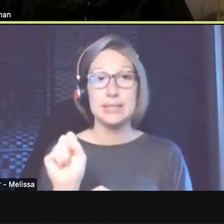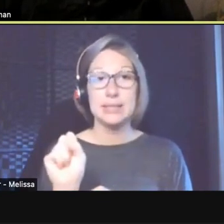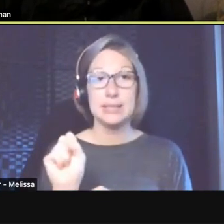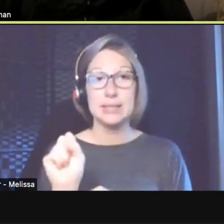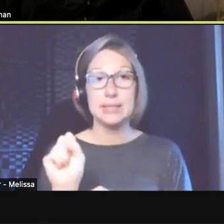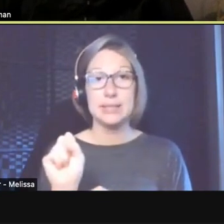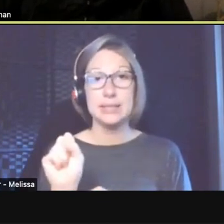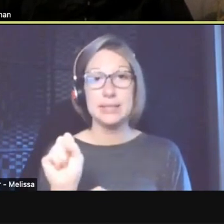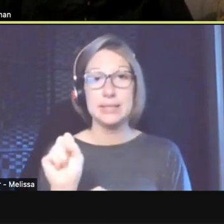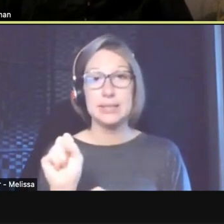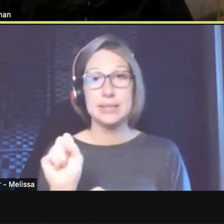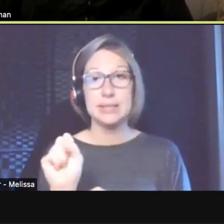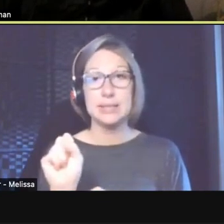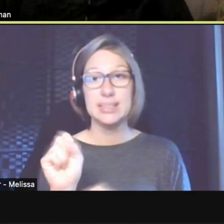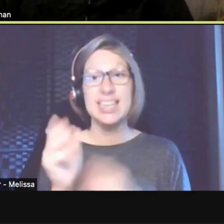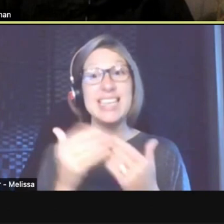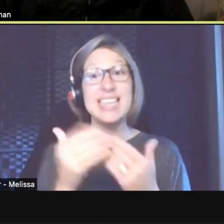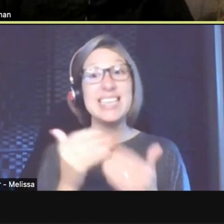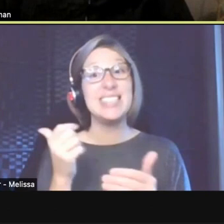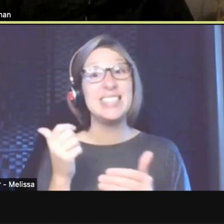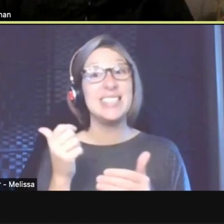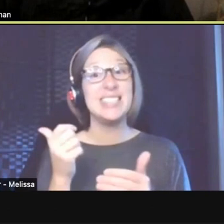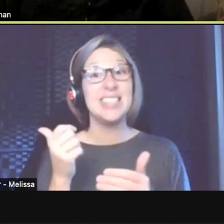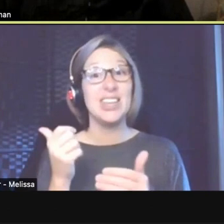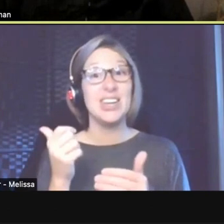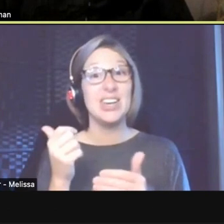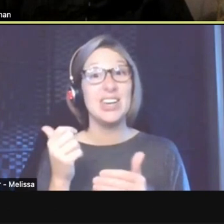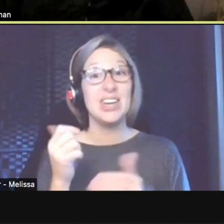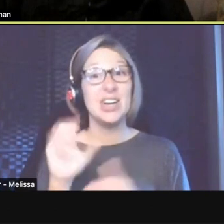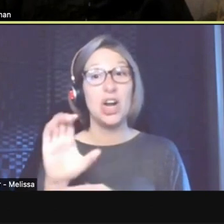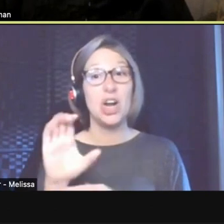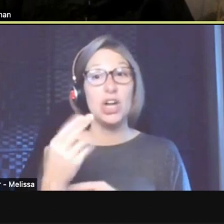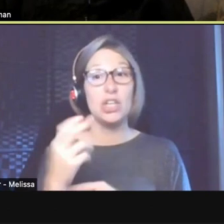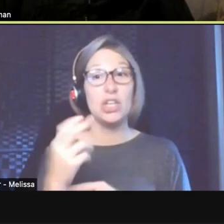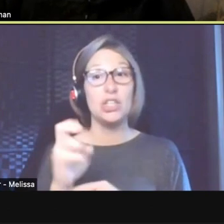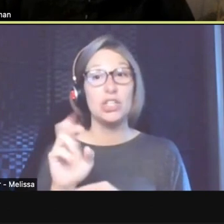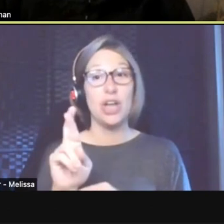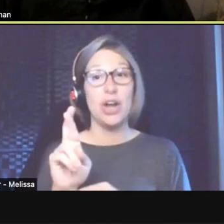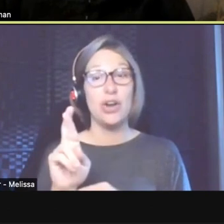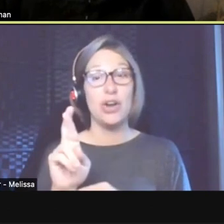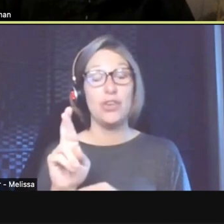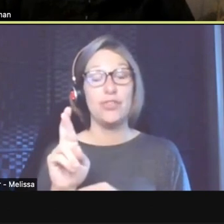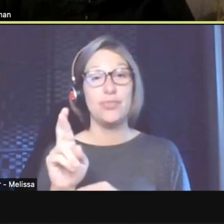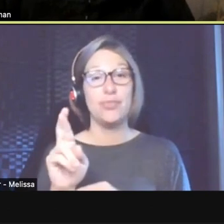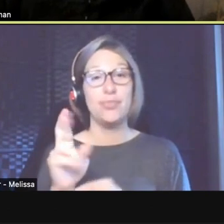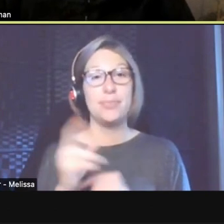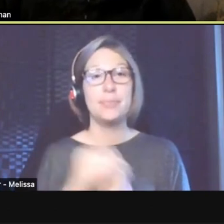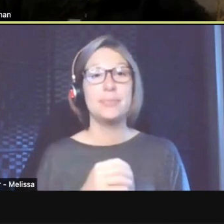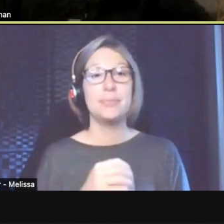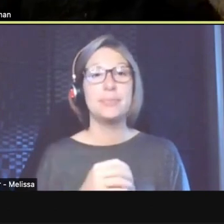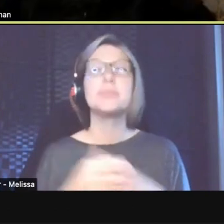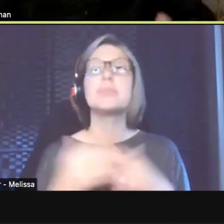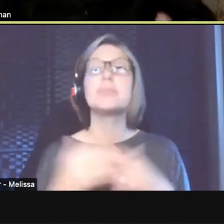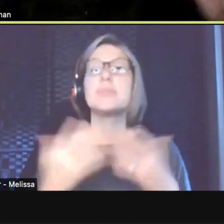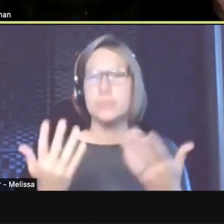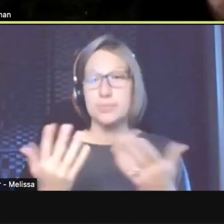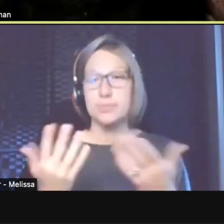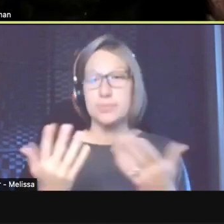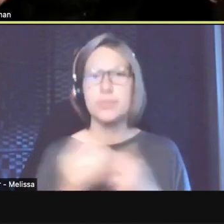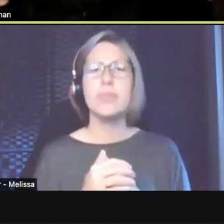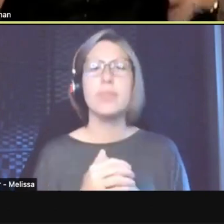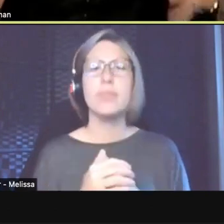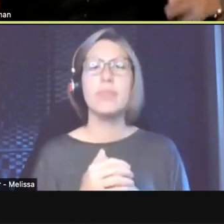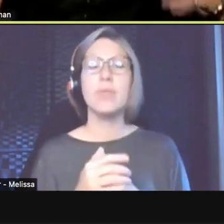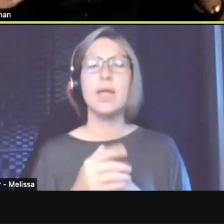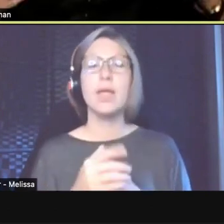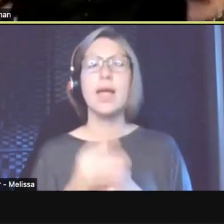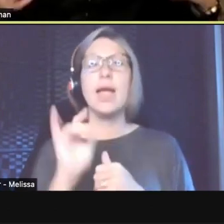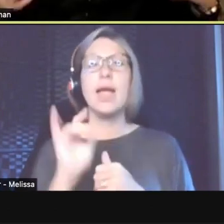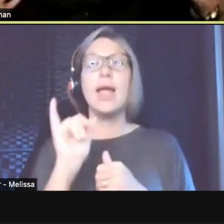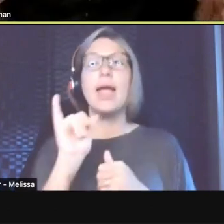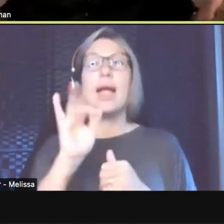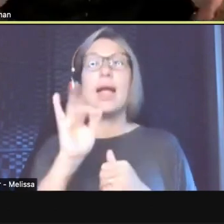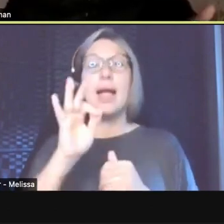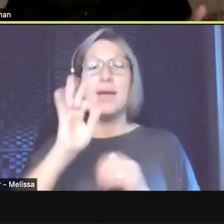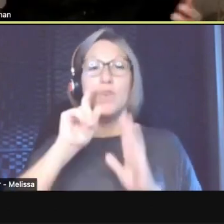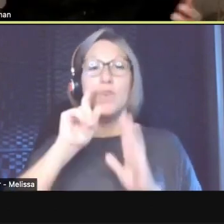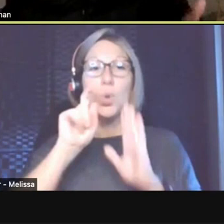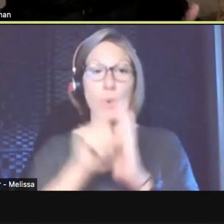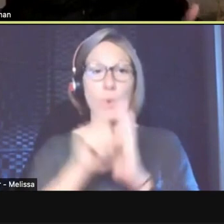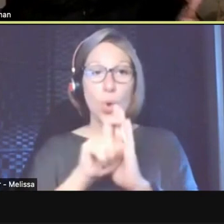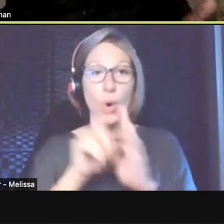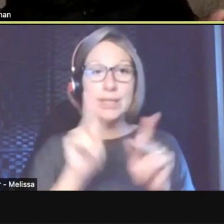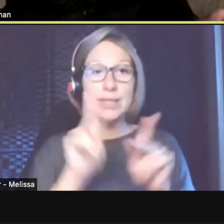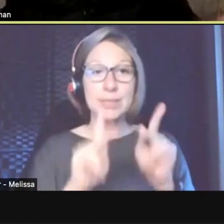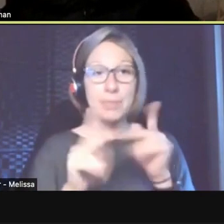And one that's much easier, Cher. So these people, if you notice the people that are